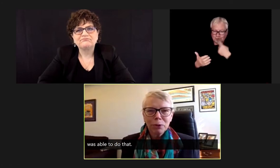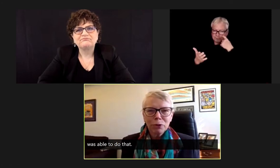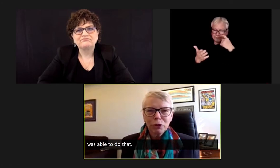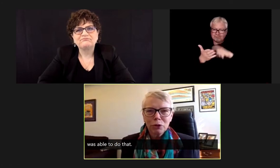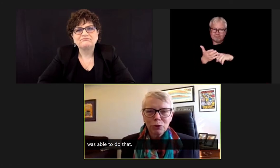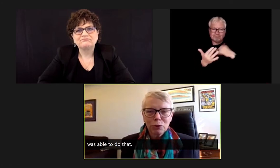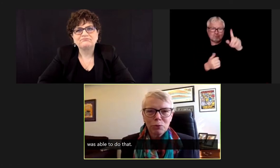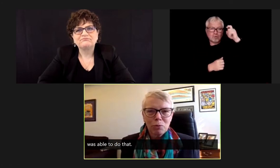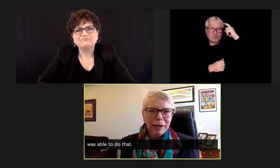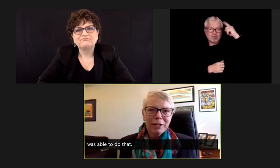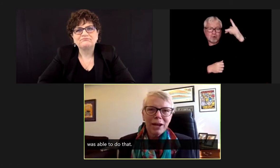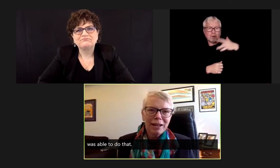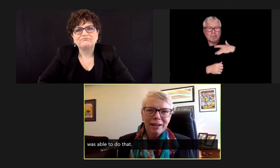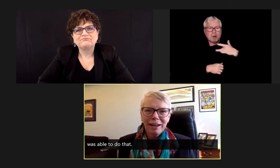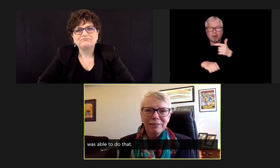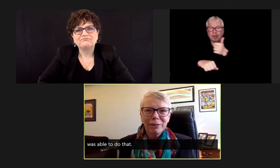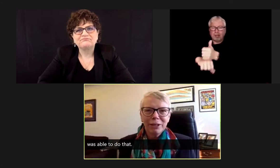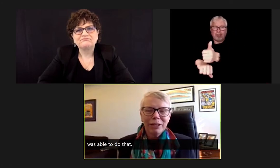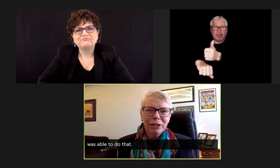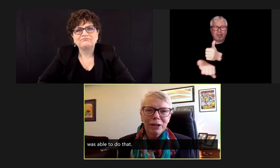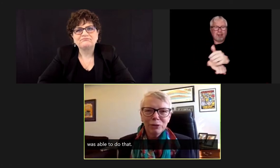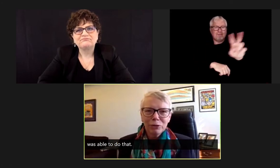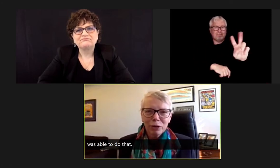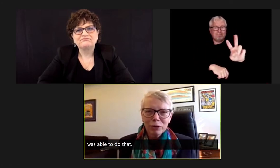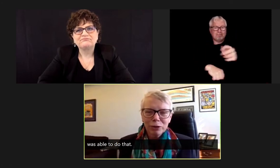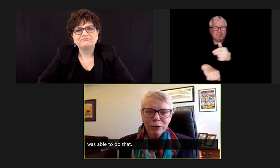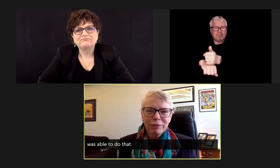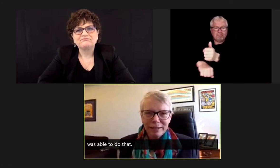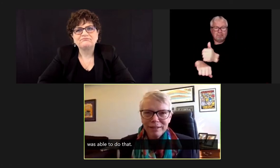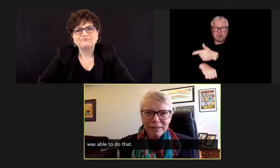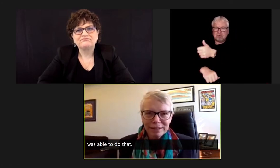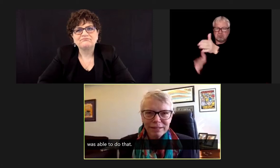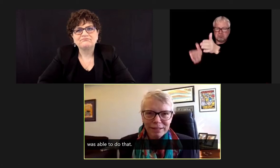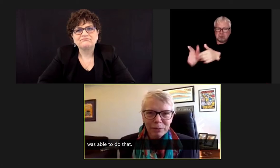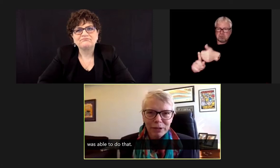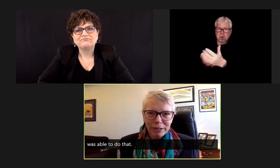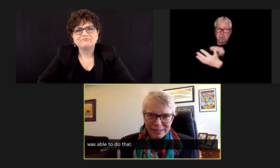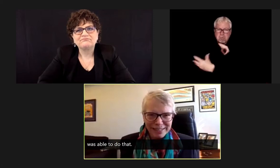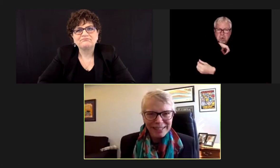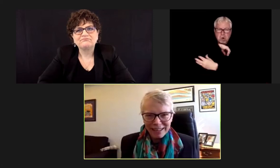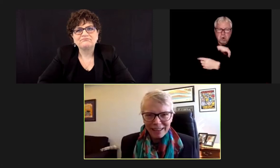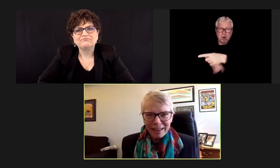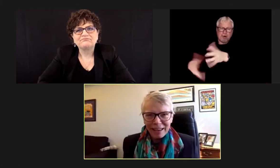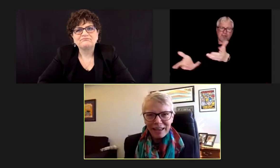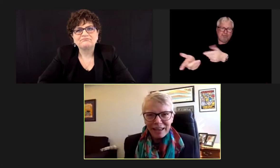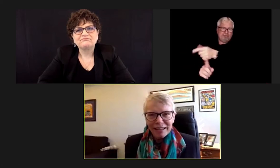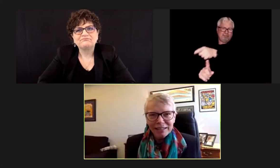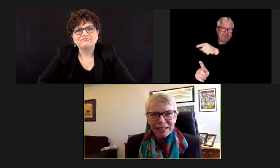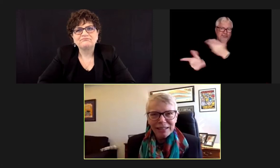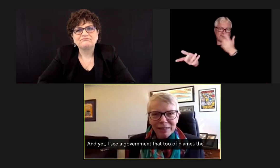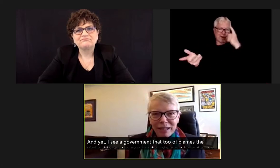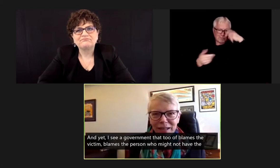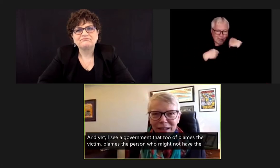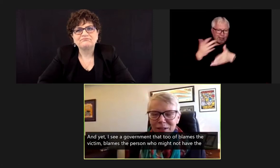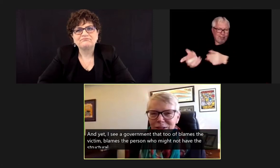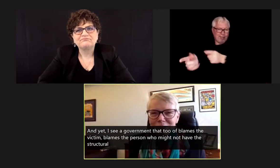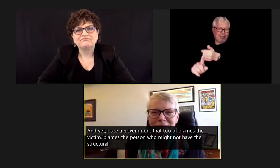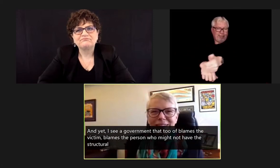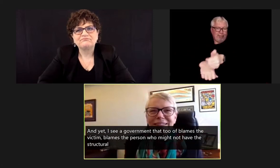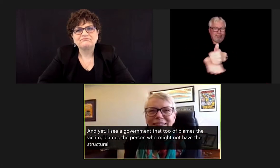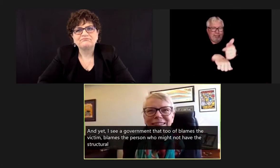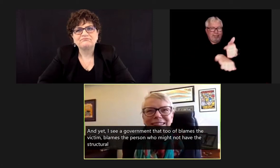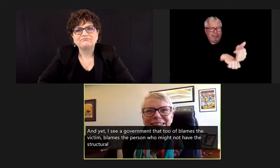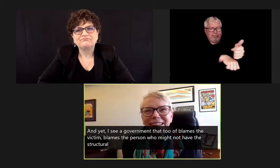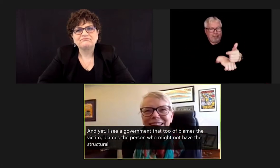the person who might not have the structural advantages that someone else did. And I